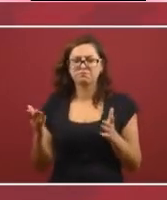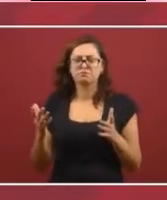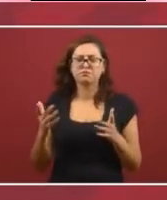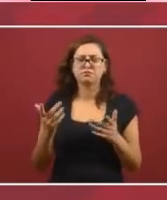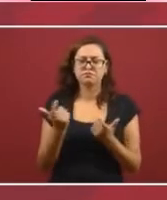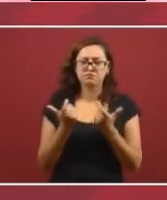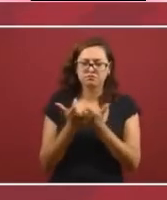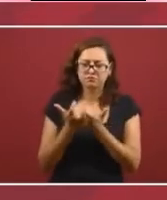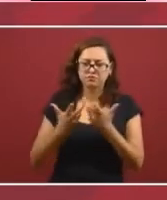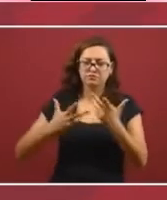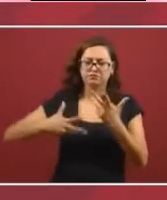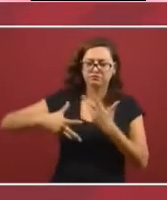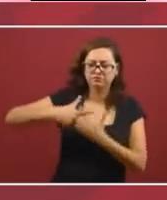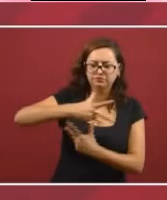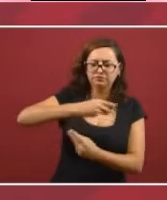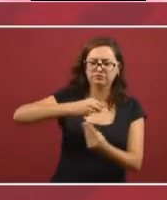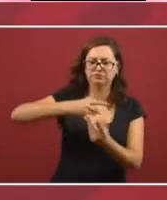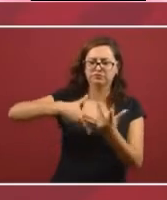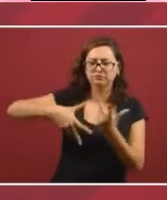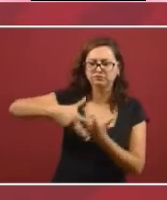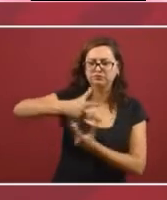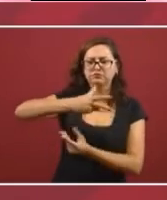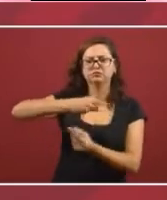economía that has an economy